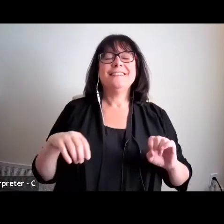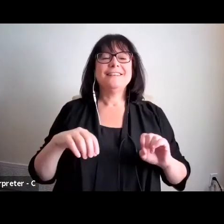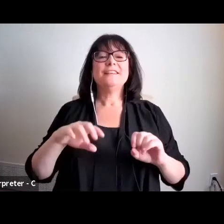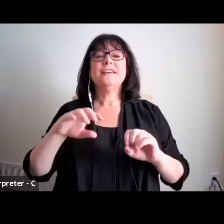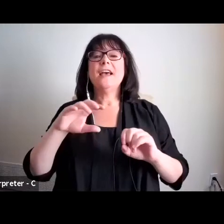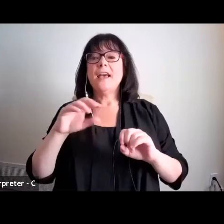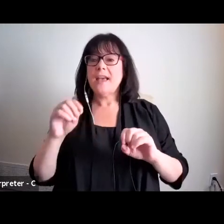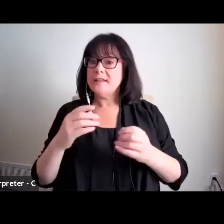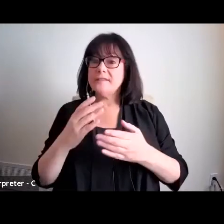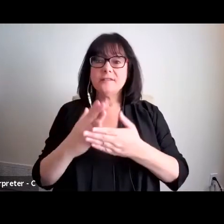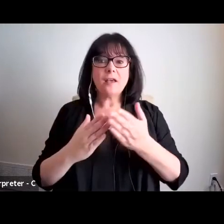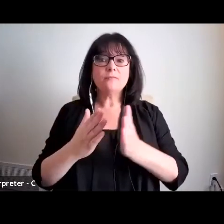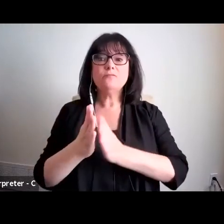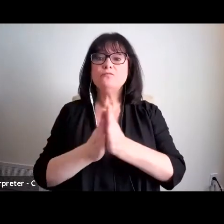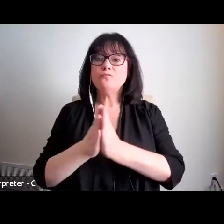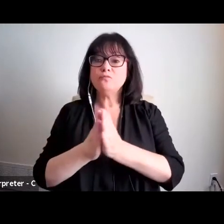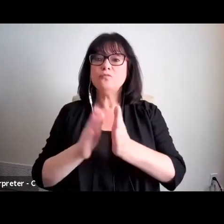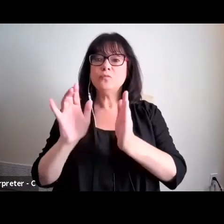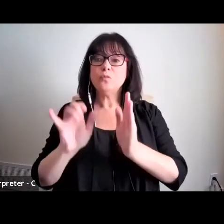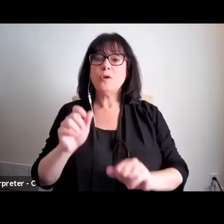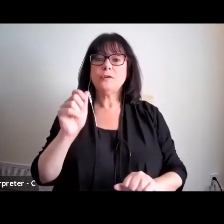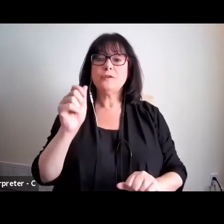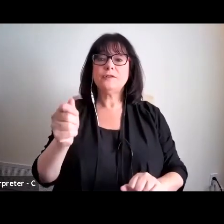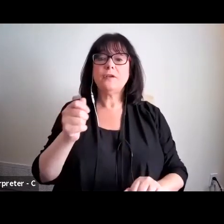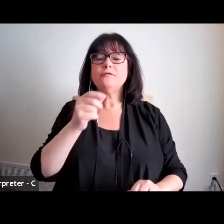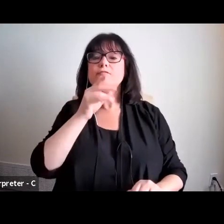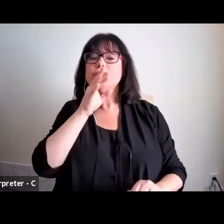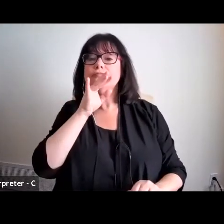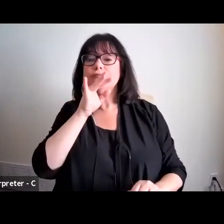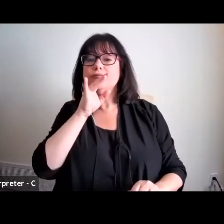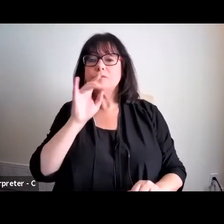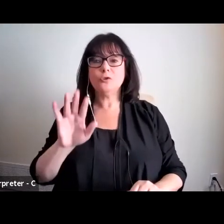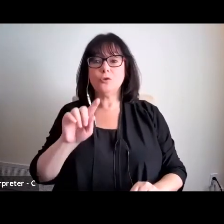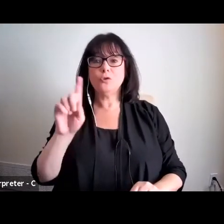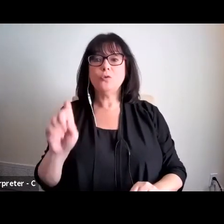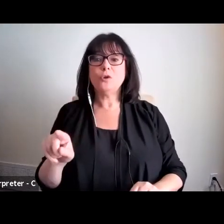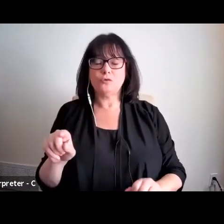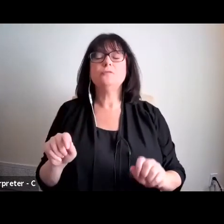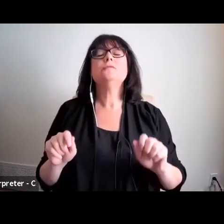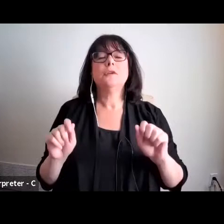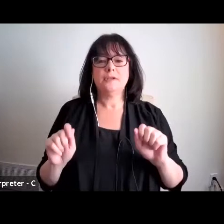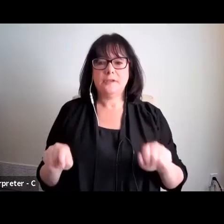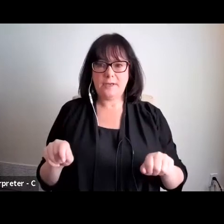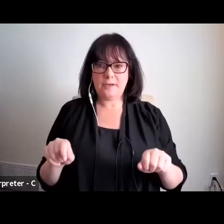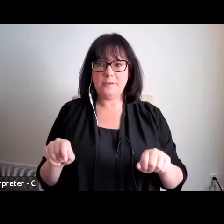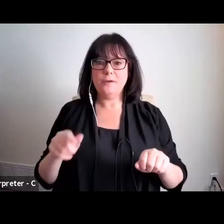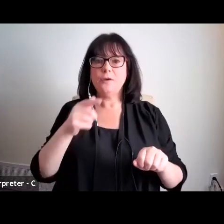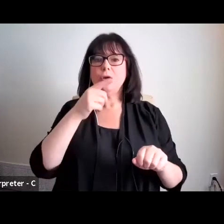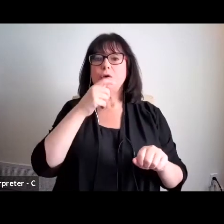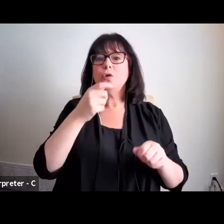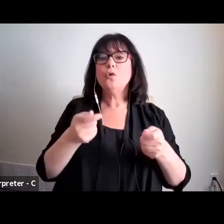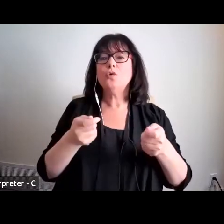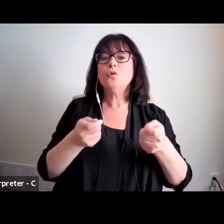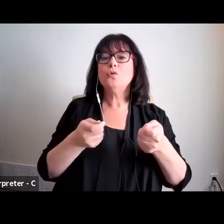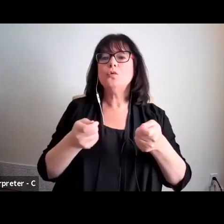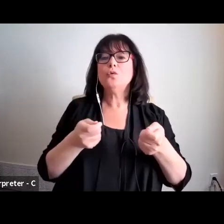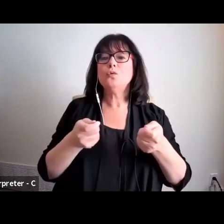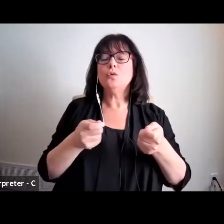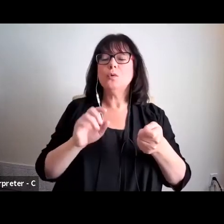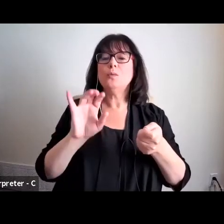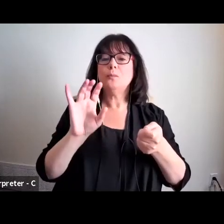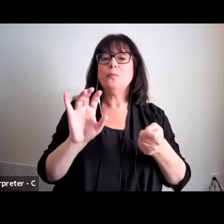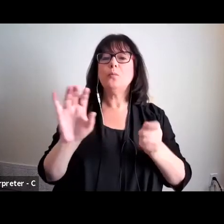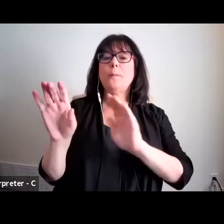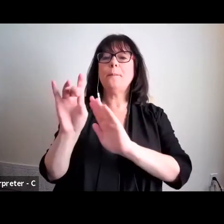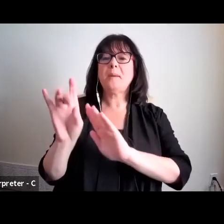question live. So our moderating staff is kind of going through and picking some of those out. You'll be notified. Your microphone will be